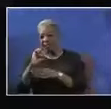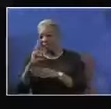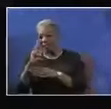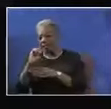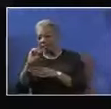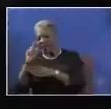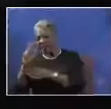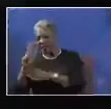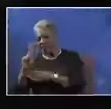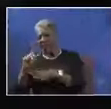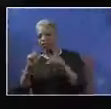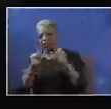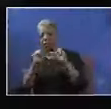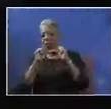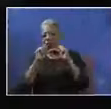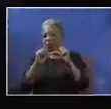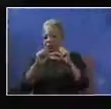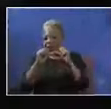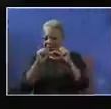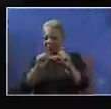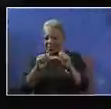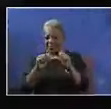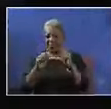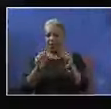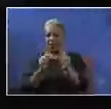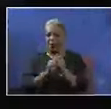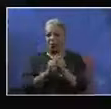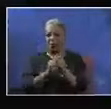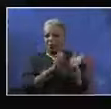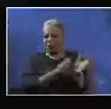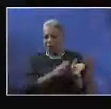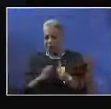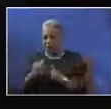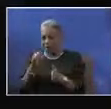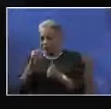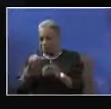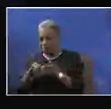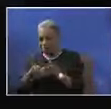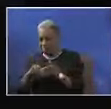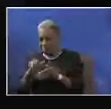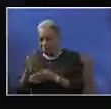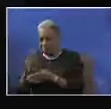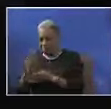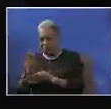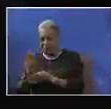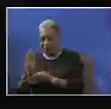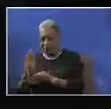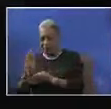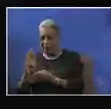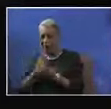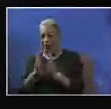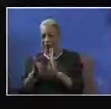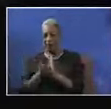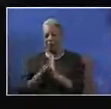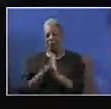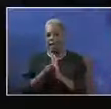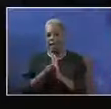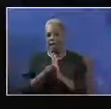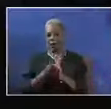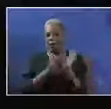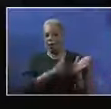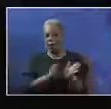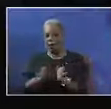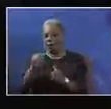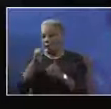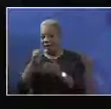had contingencies and plan B, which became plan A. So continue to pray for all who are doing ministry, those you